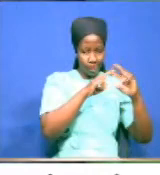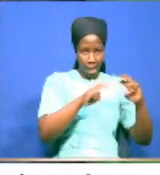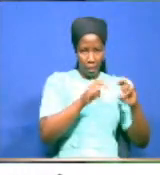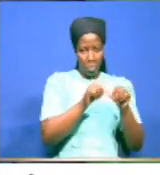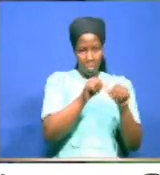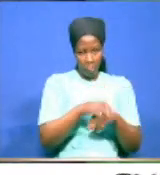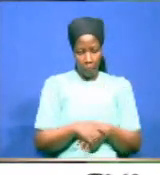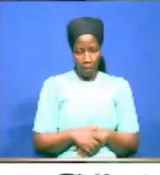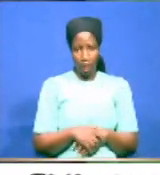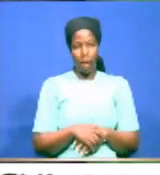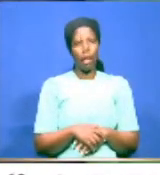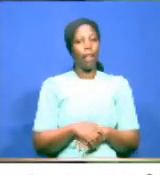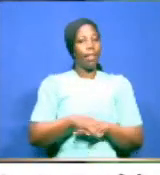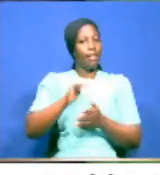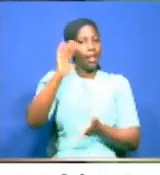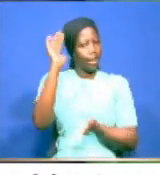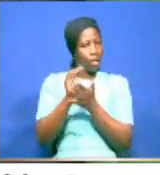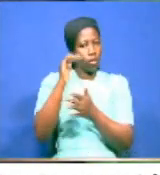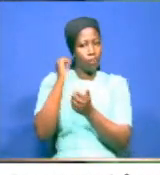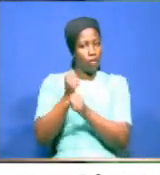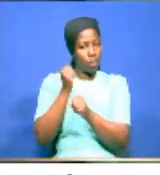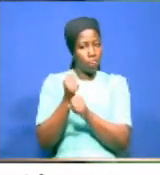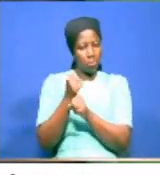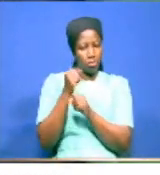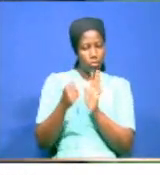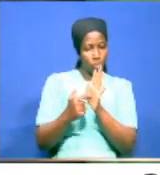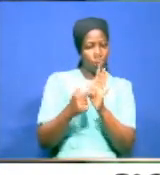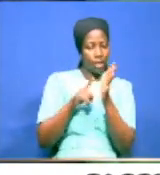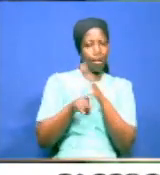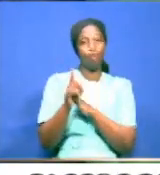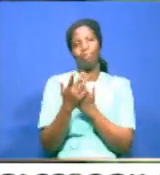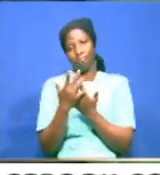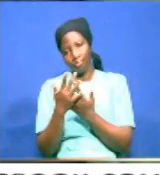in the sector's performance was reflected in consumption of cement, which declined marginally from